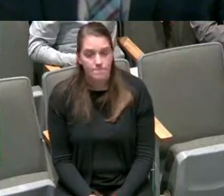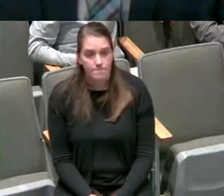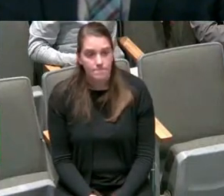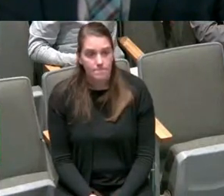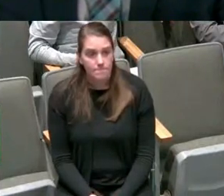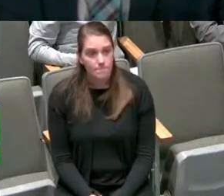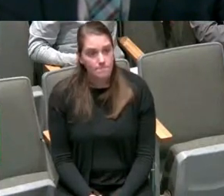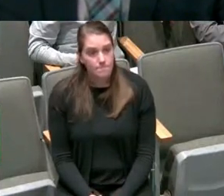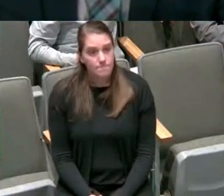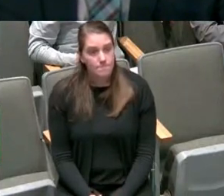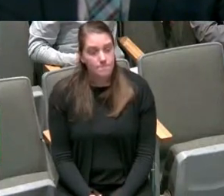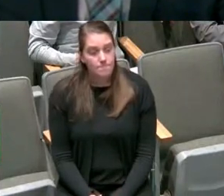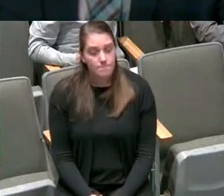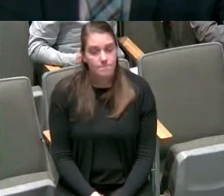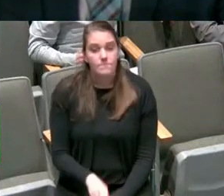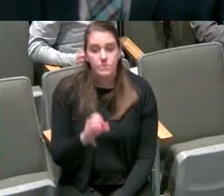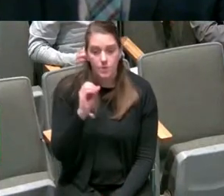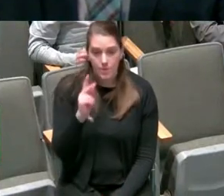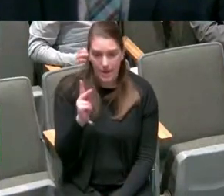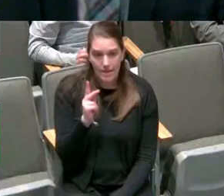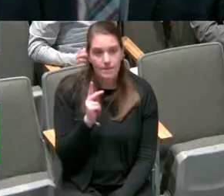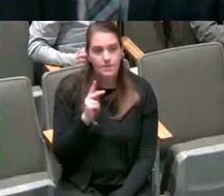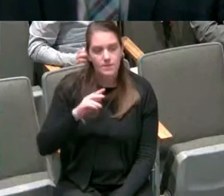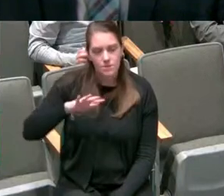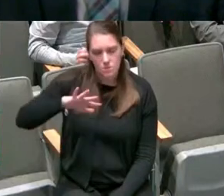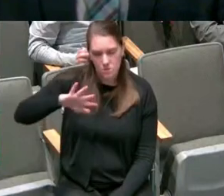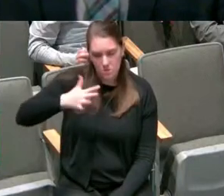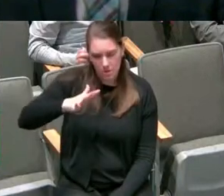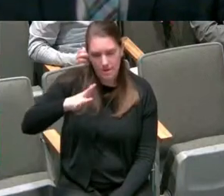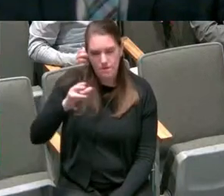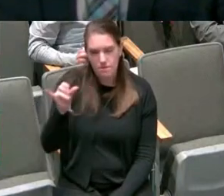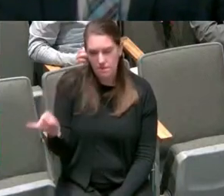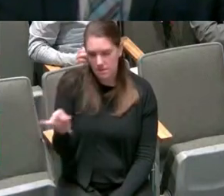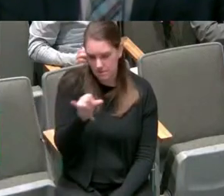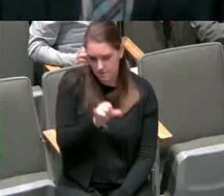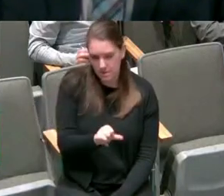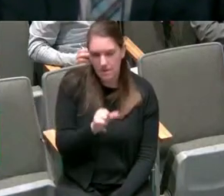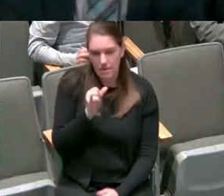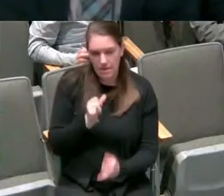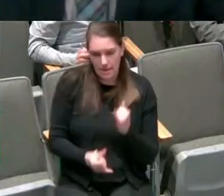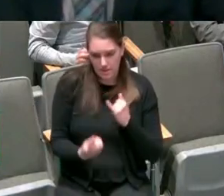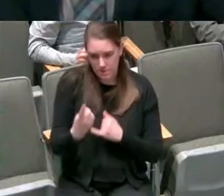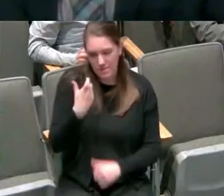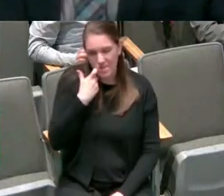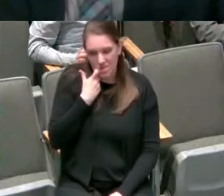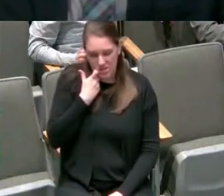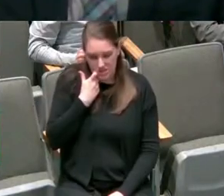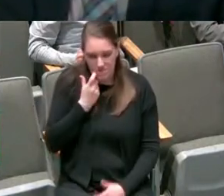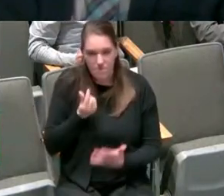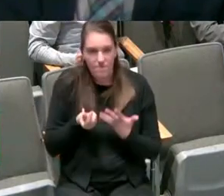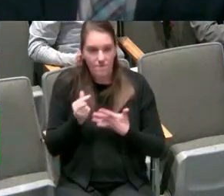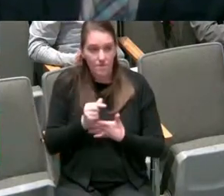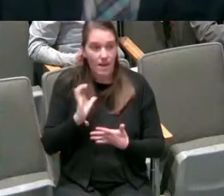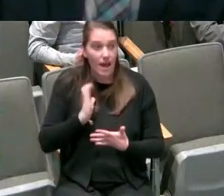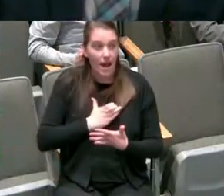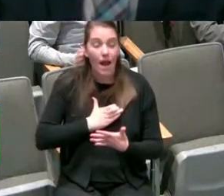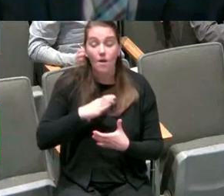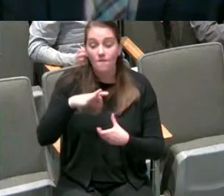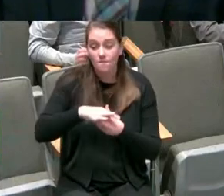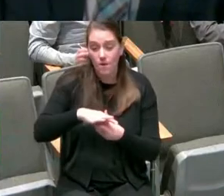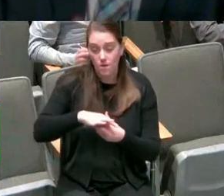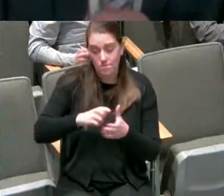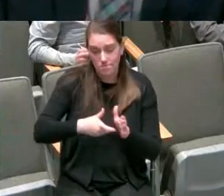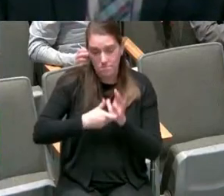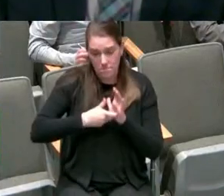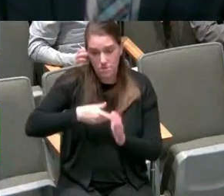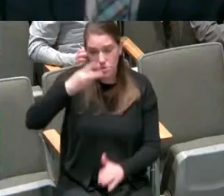okay so this is sort of similar to the last one that we just went over in our vote we need a